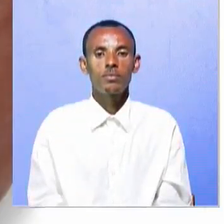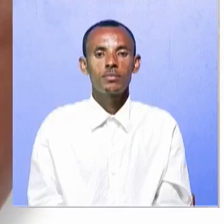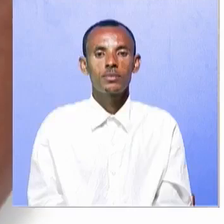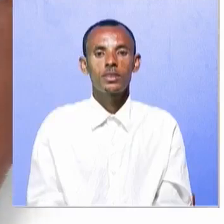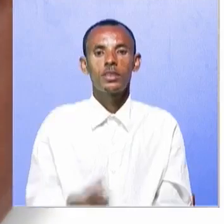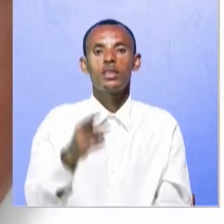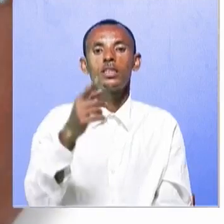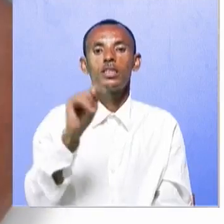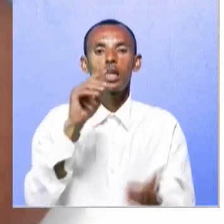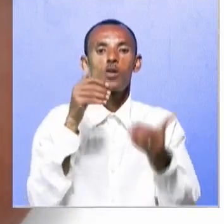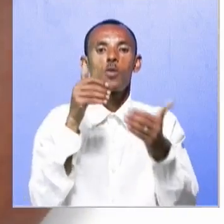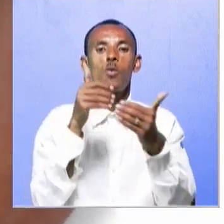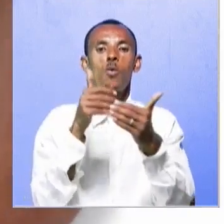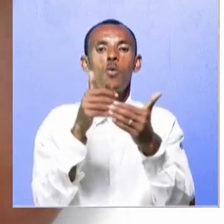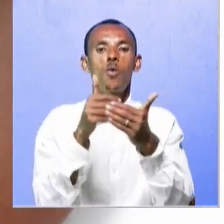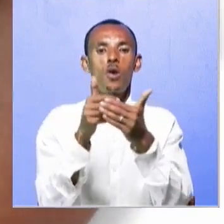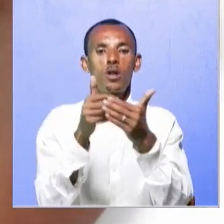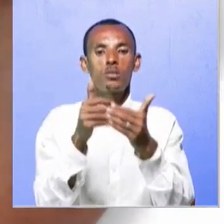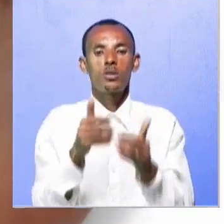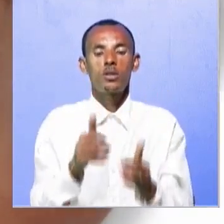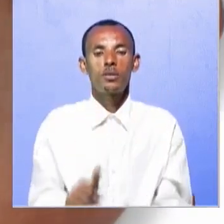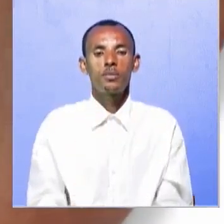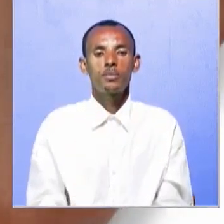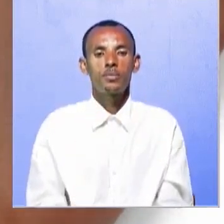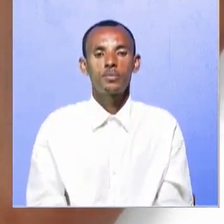the corresponding